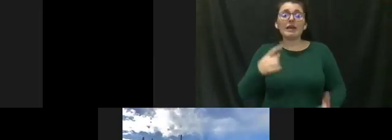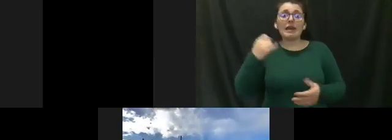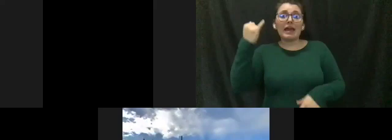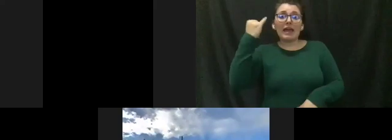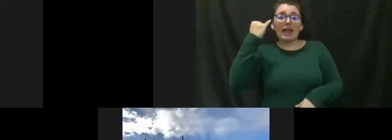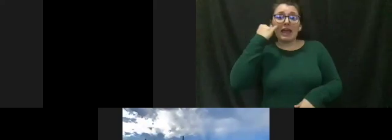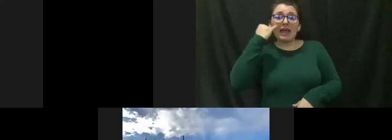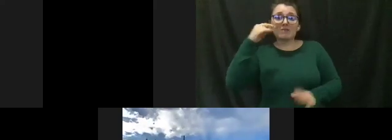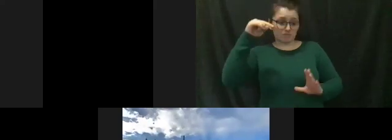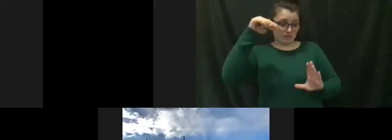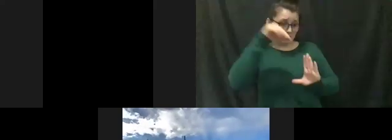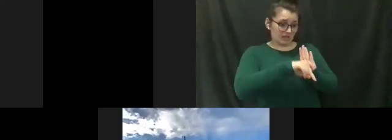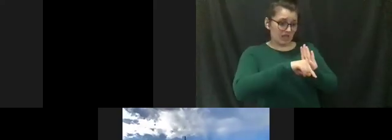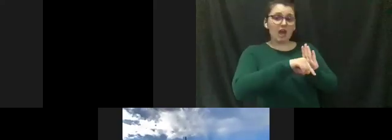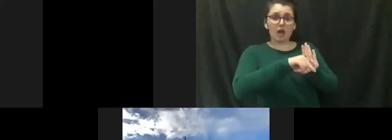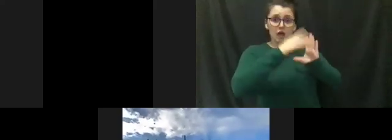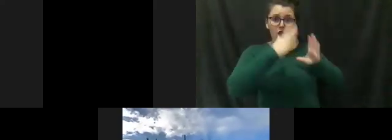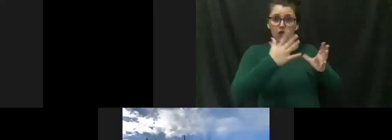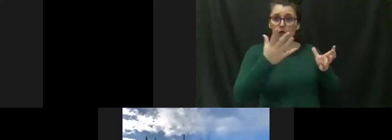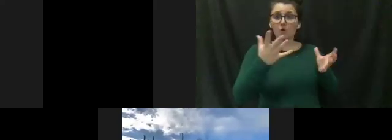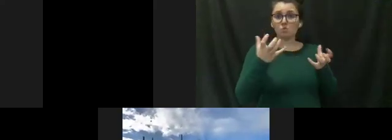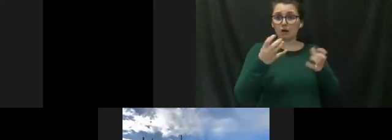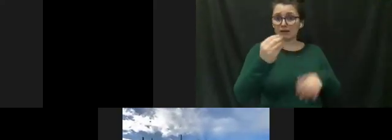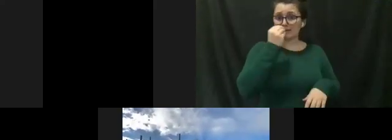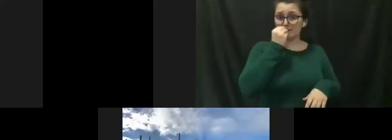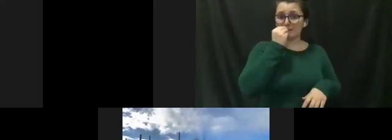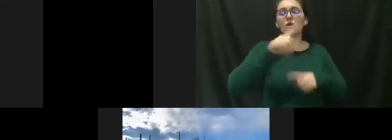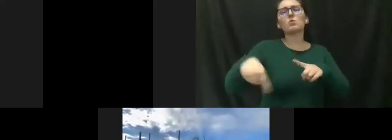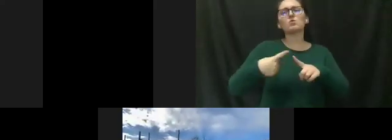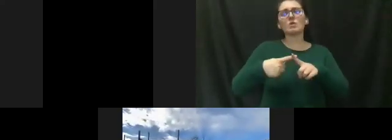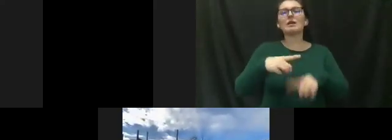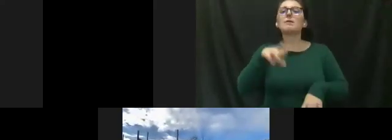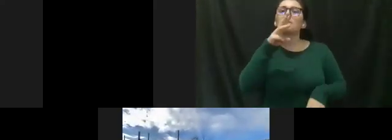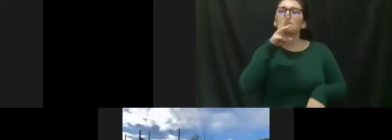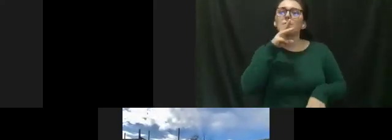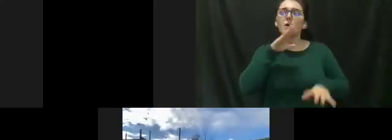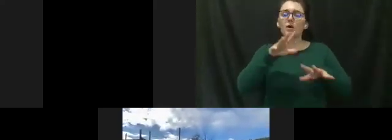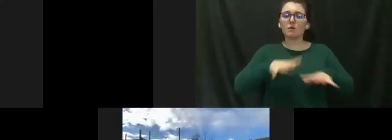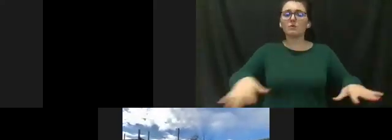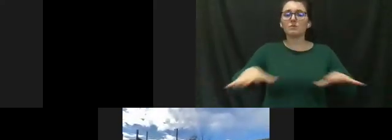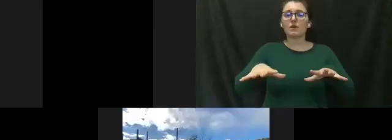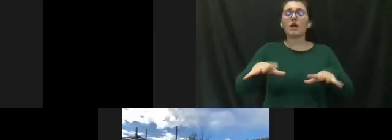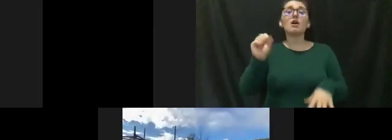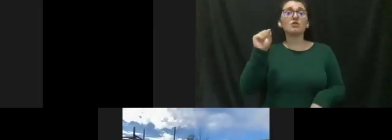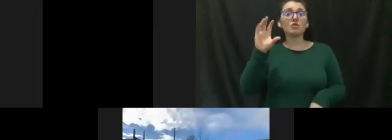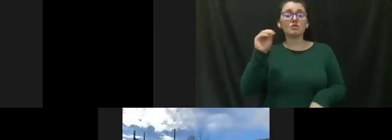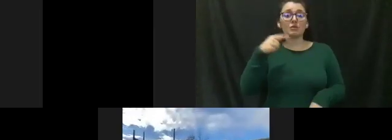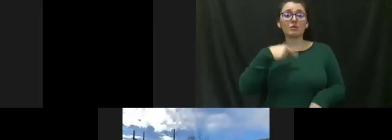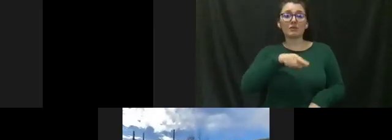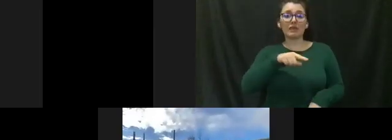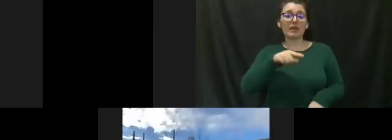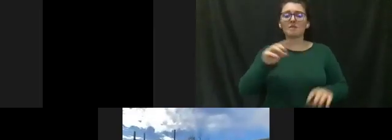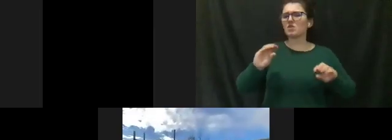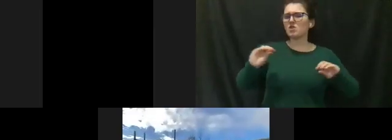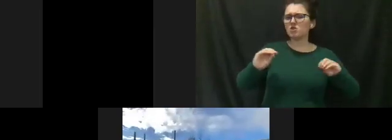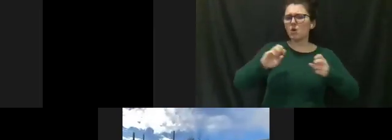they're genetically programmed to see water and think, oh no, danger, stay away. So they have no problem with water